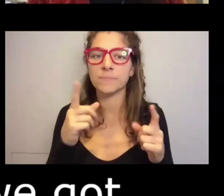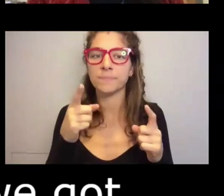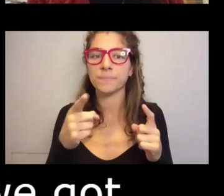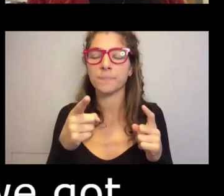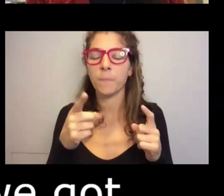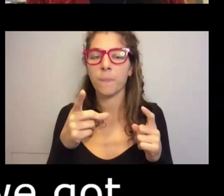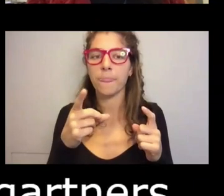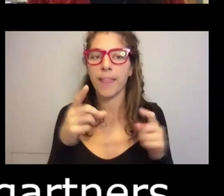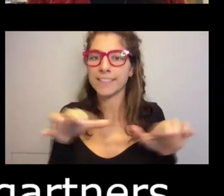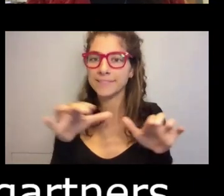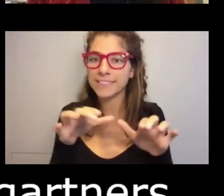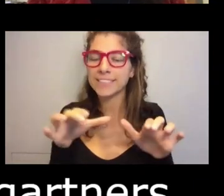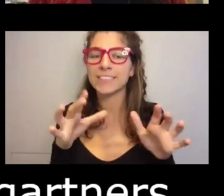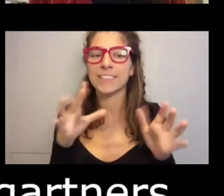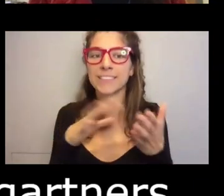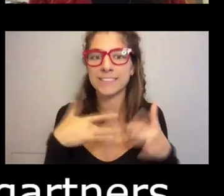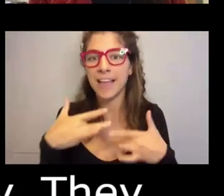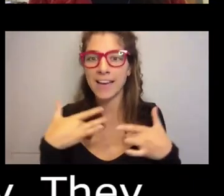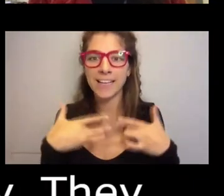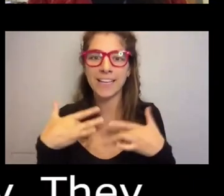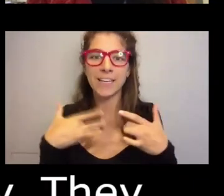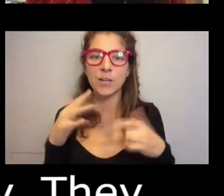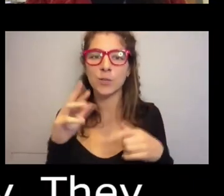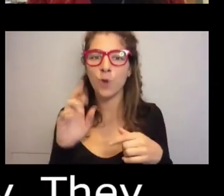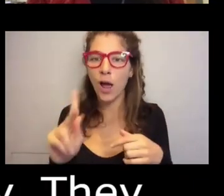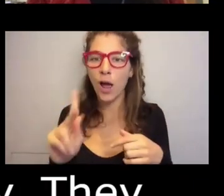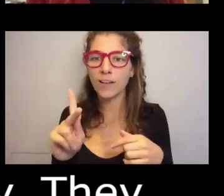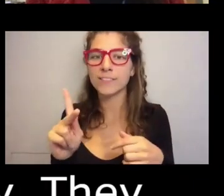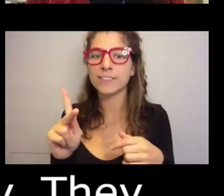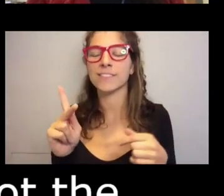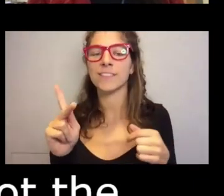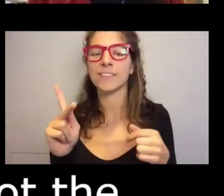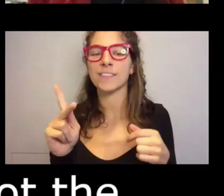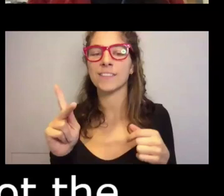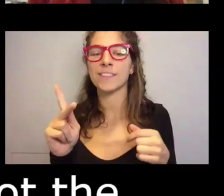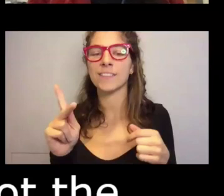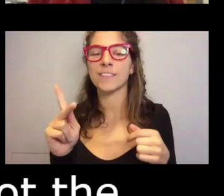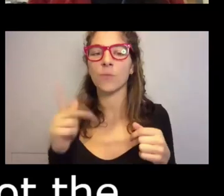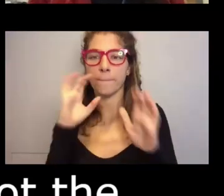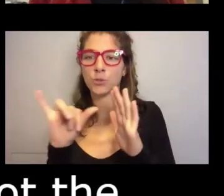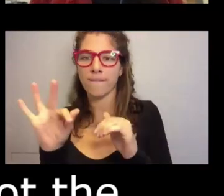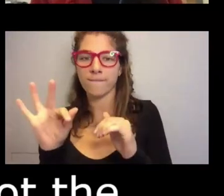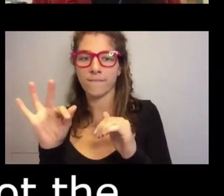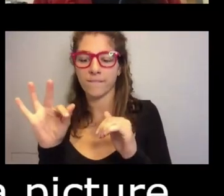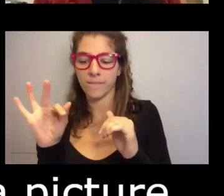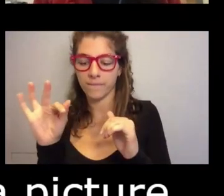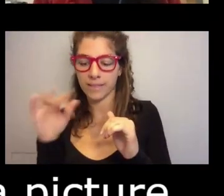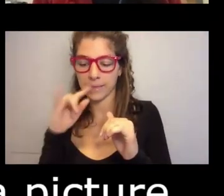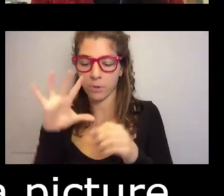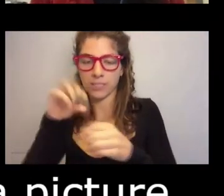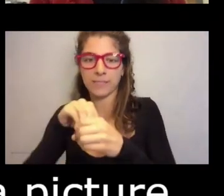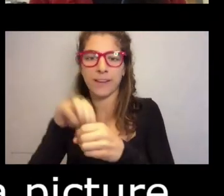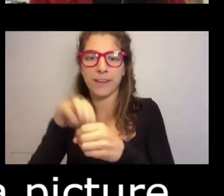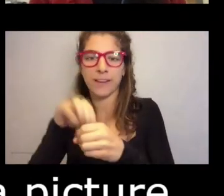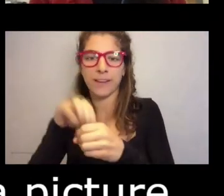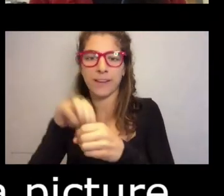the activity. They were excited that they got the rock. And we also have a picture of two kids participating in